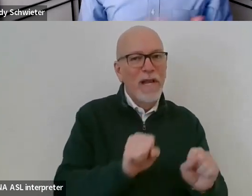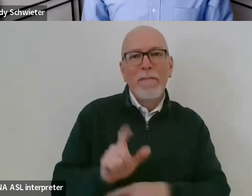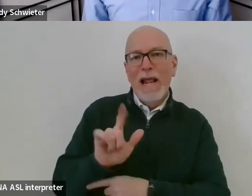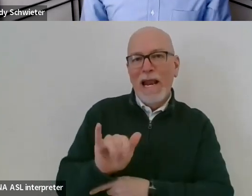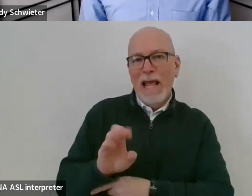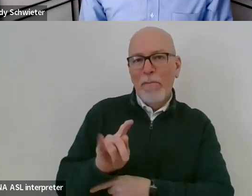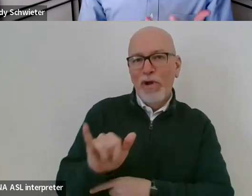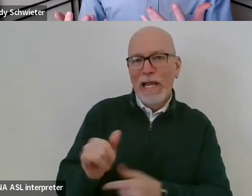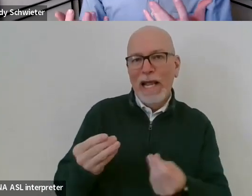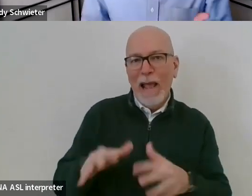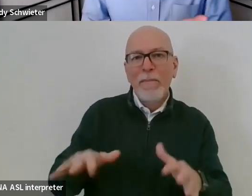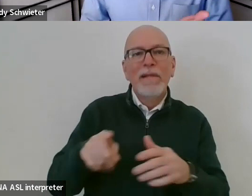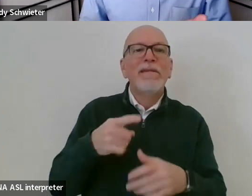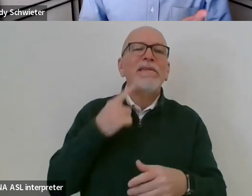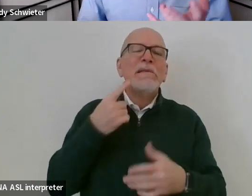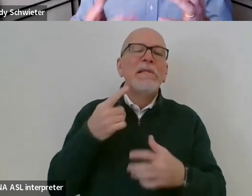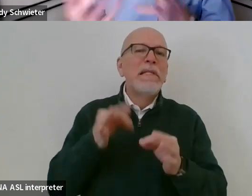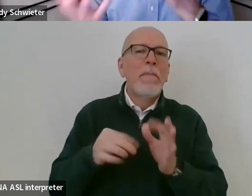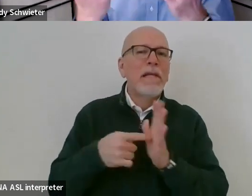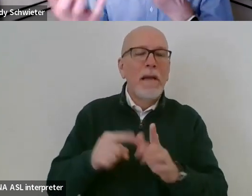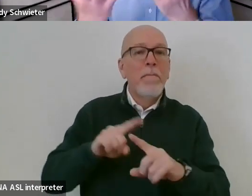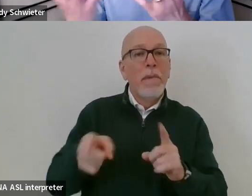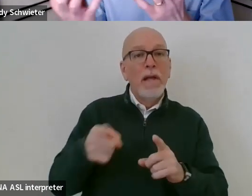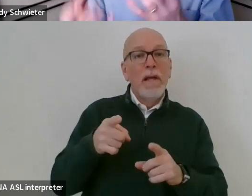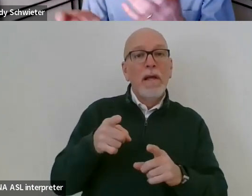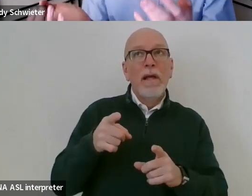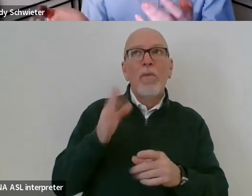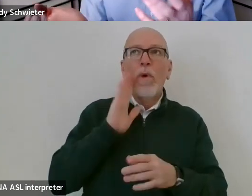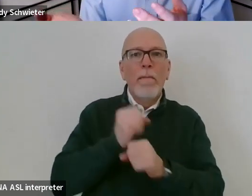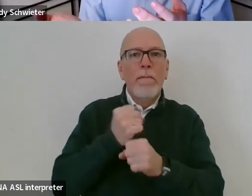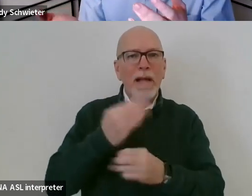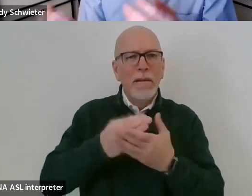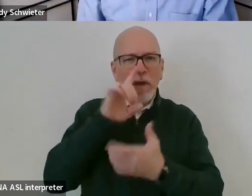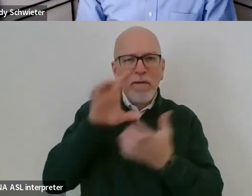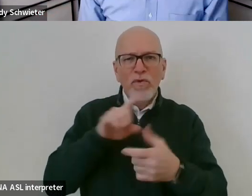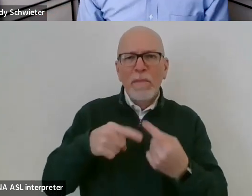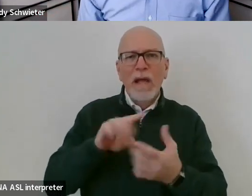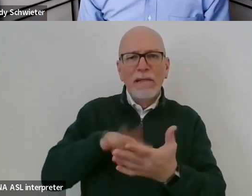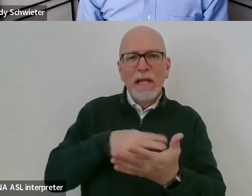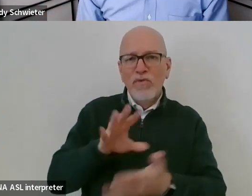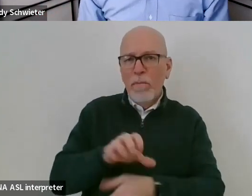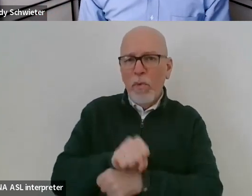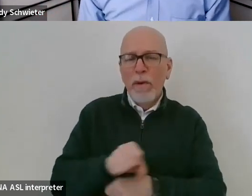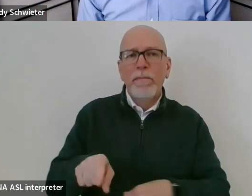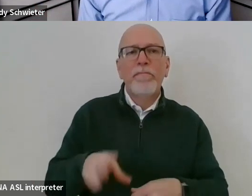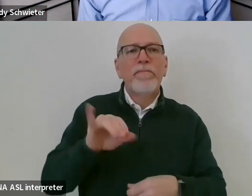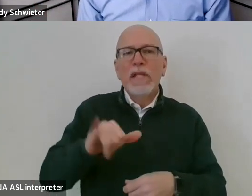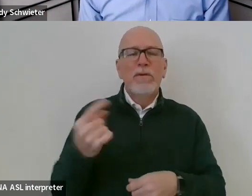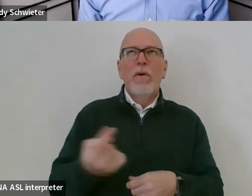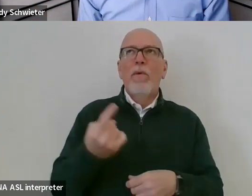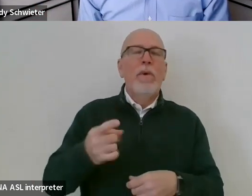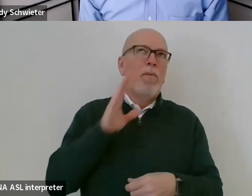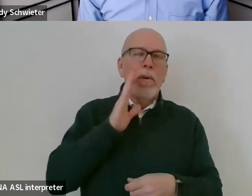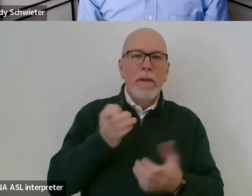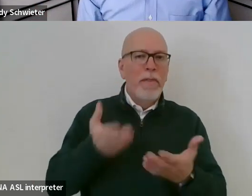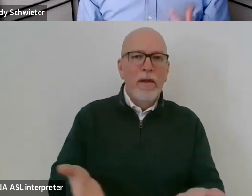Right? It's a simple example, but it makes a difference, and it causes some confusion around scheduling appointments. And that's always going to be